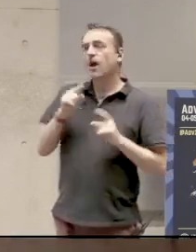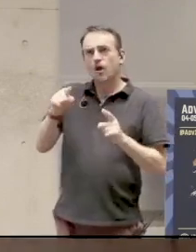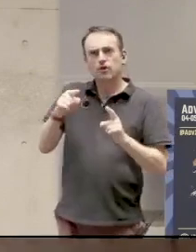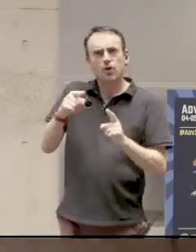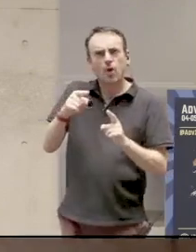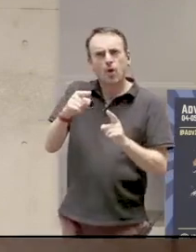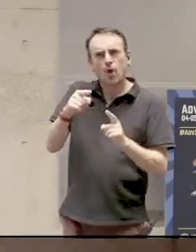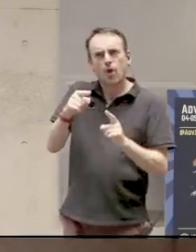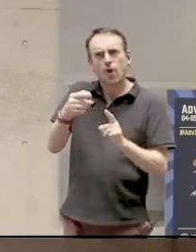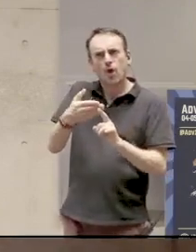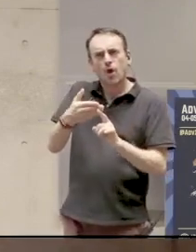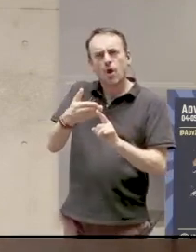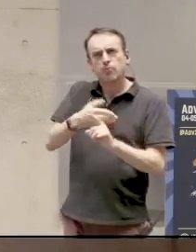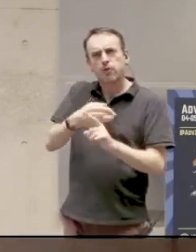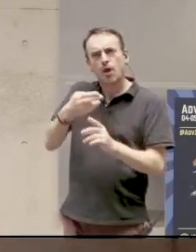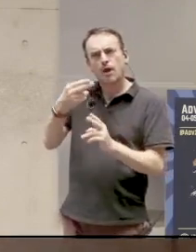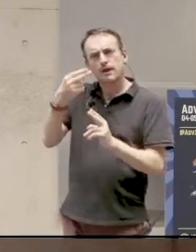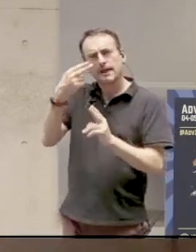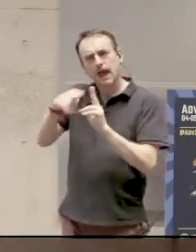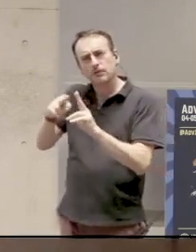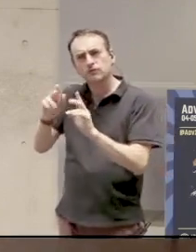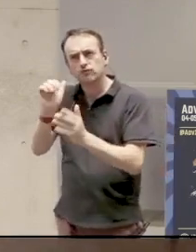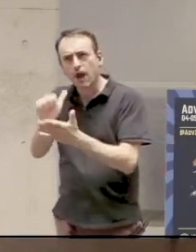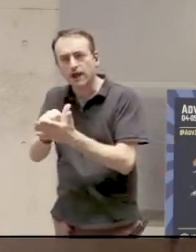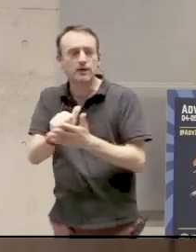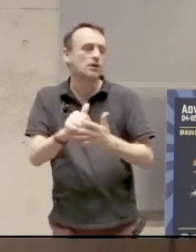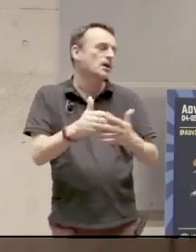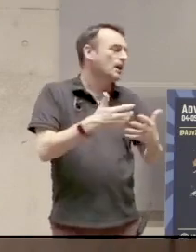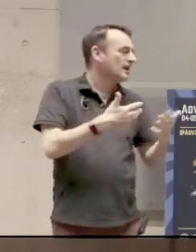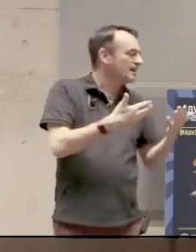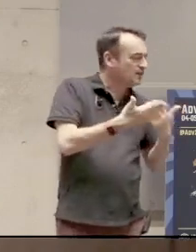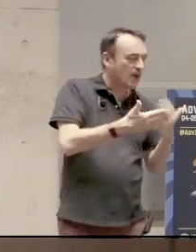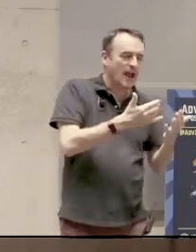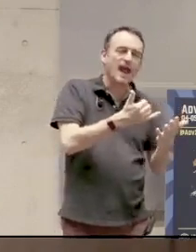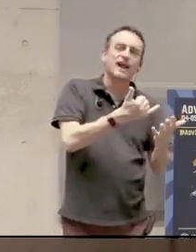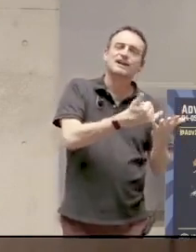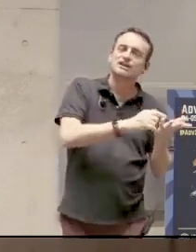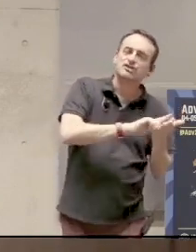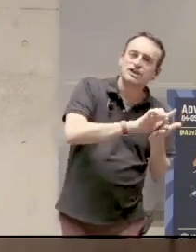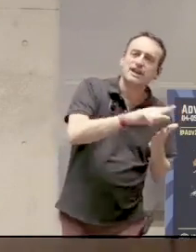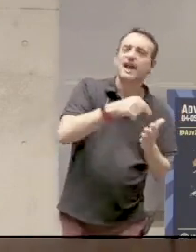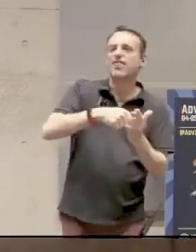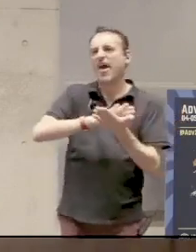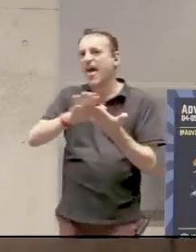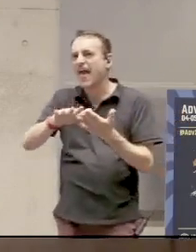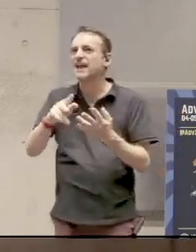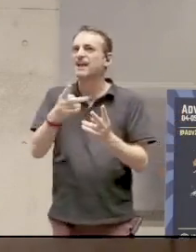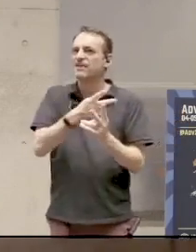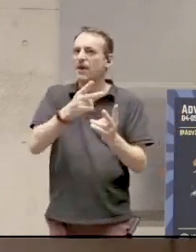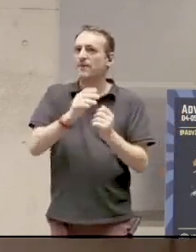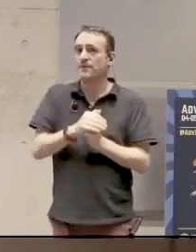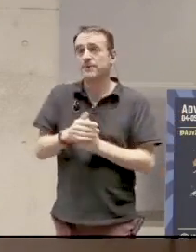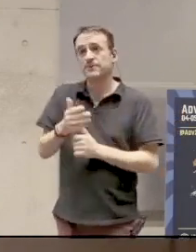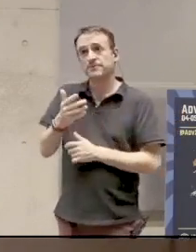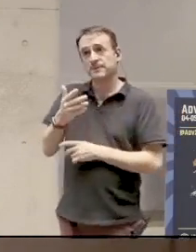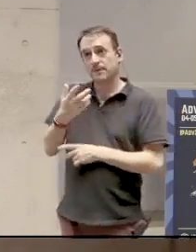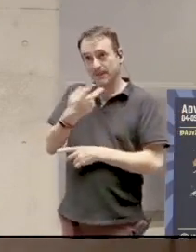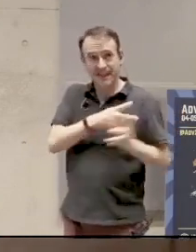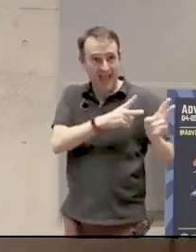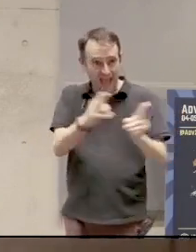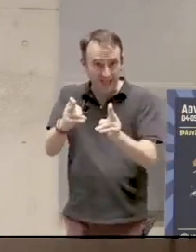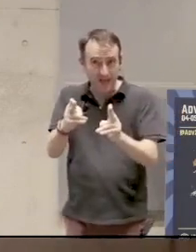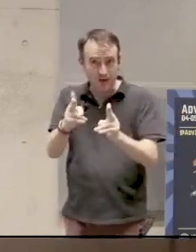Both. In the same sentence. I knew Sam before they were cool. And in the edit, that's going to look completely